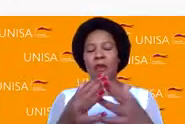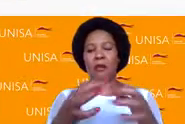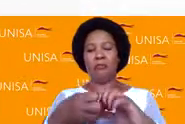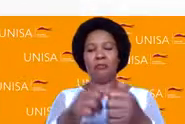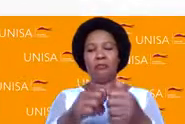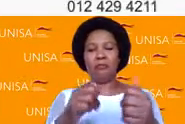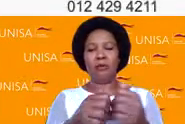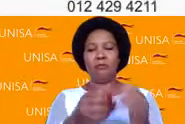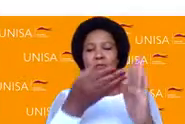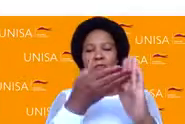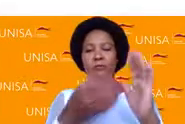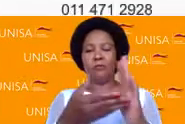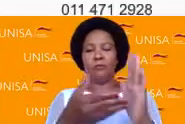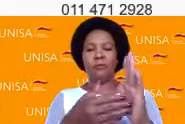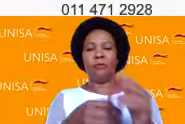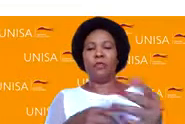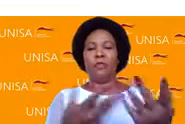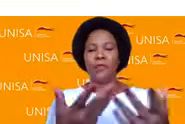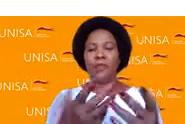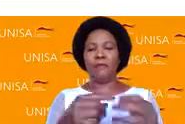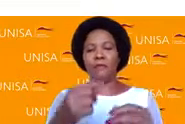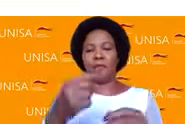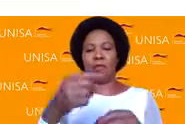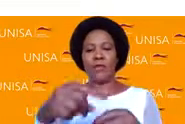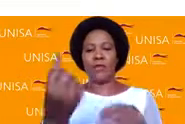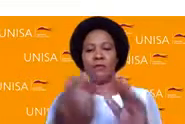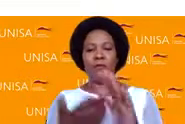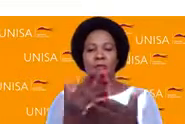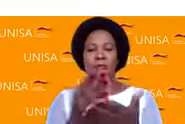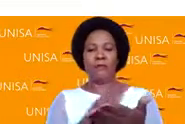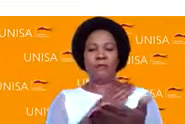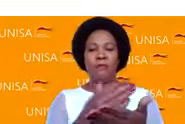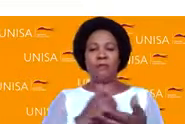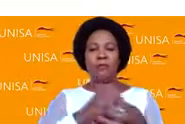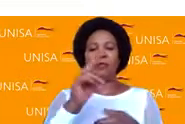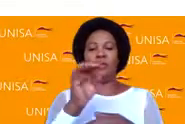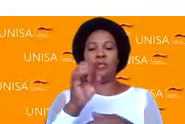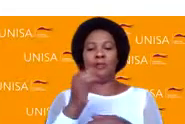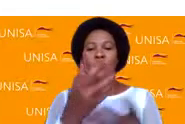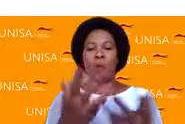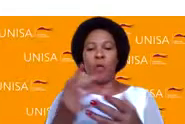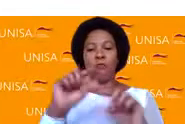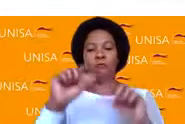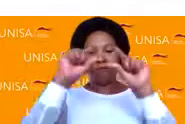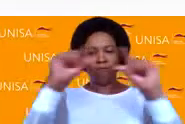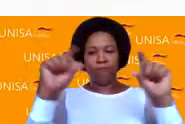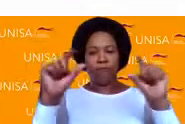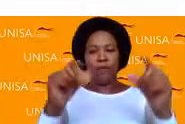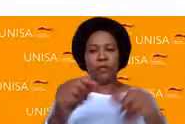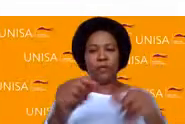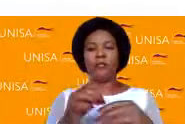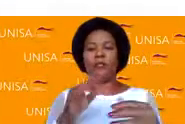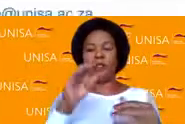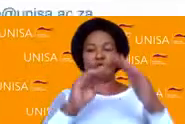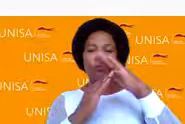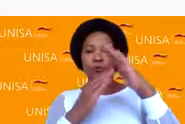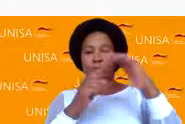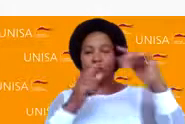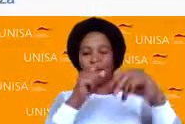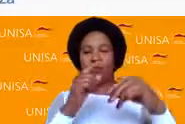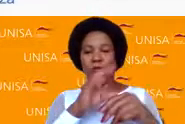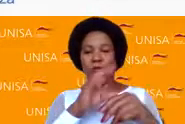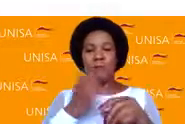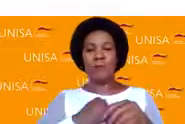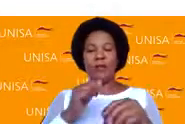encounter, first go to the inquiries page on myUnisa. So it's on the top tab on myUnisa, inquiries, and this should be